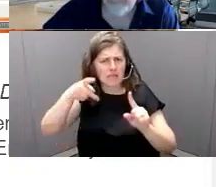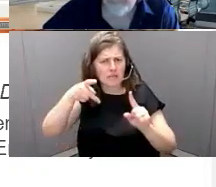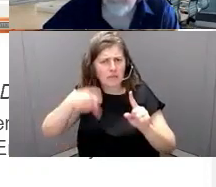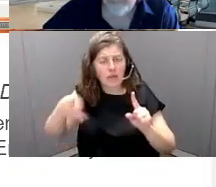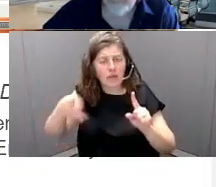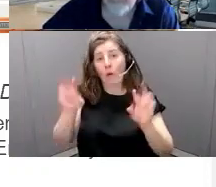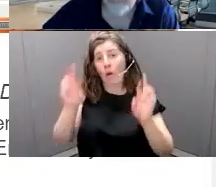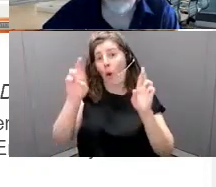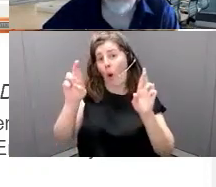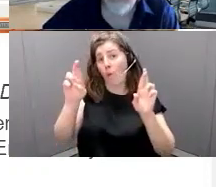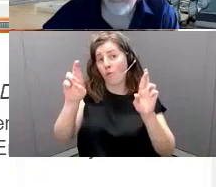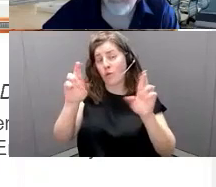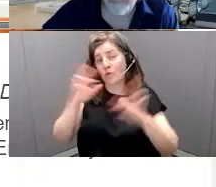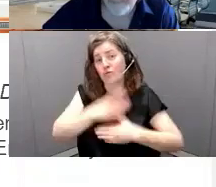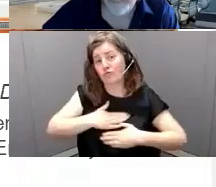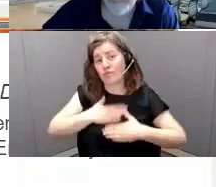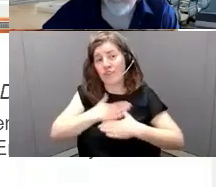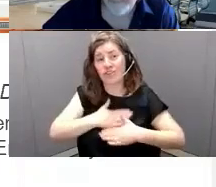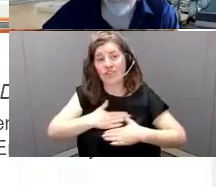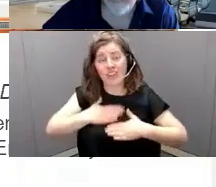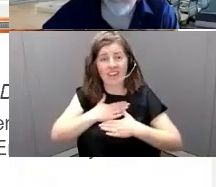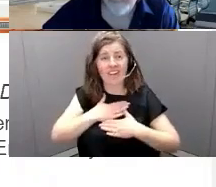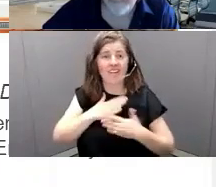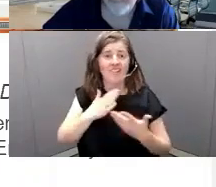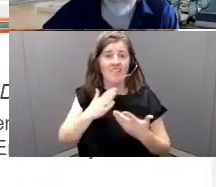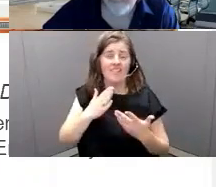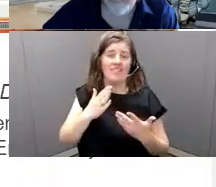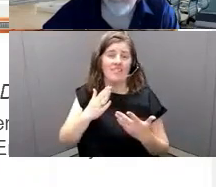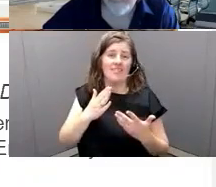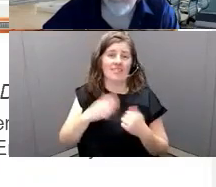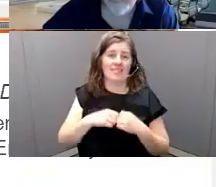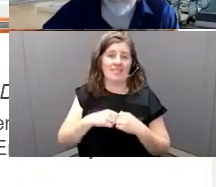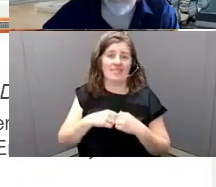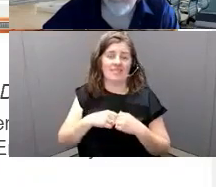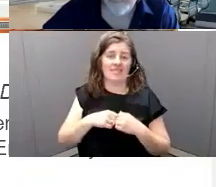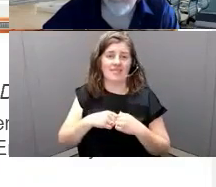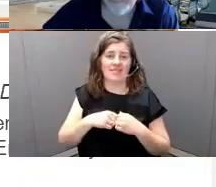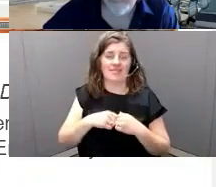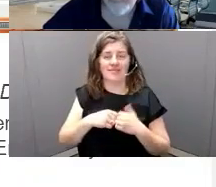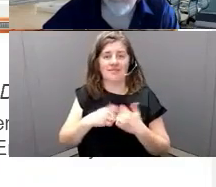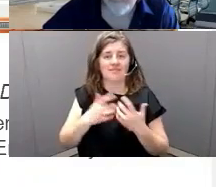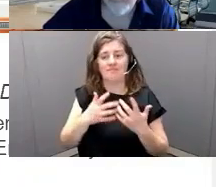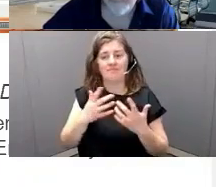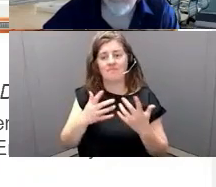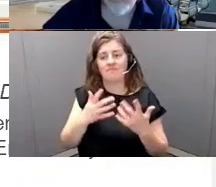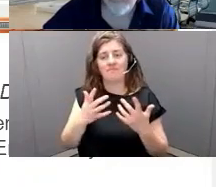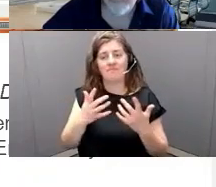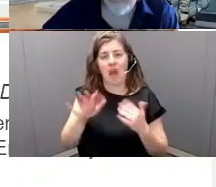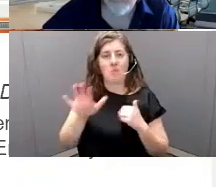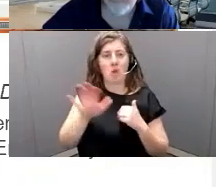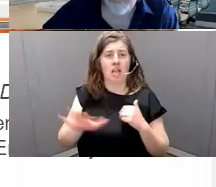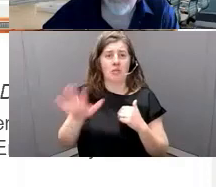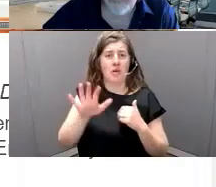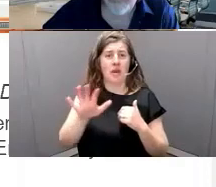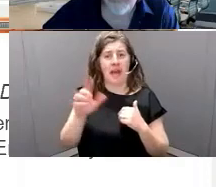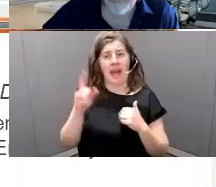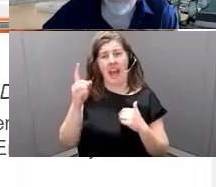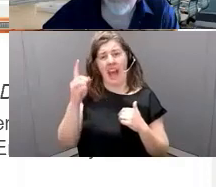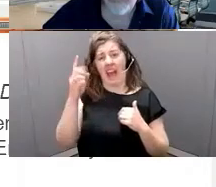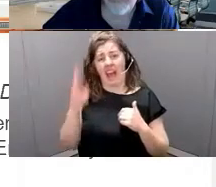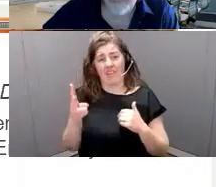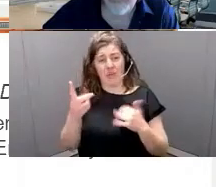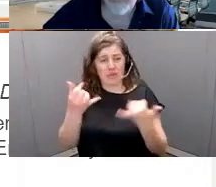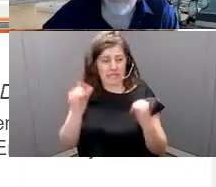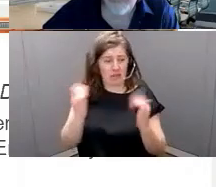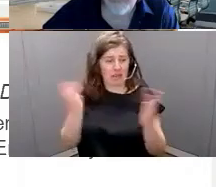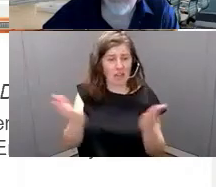you do so. We really appreciate at least approximately a half of you still being with